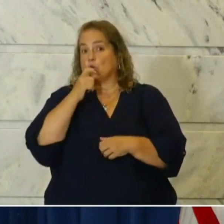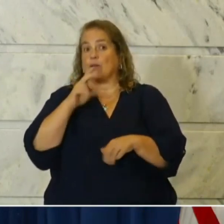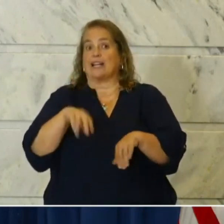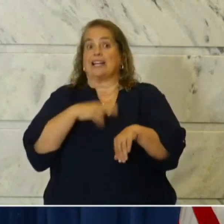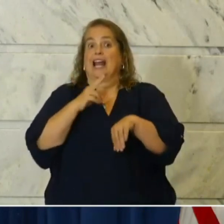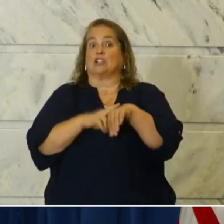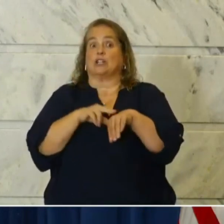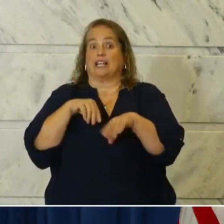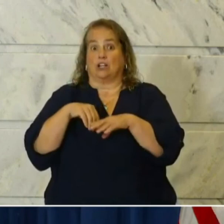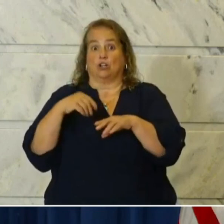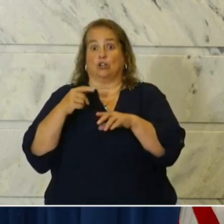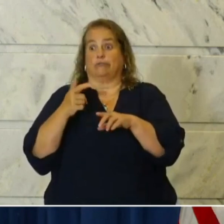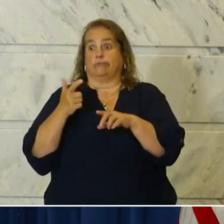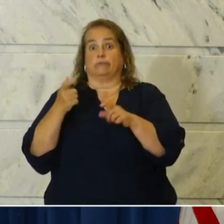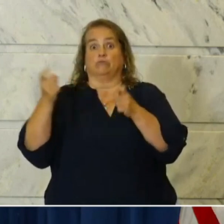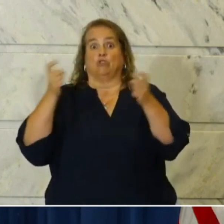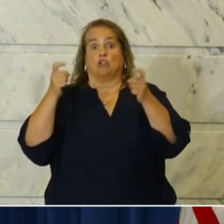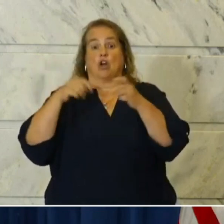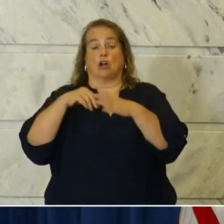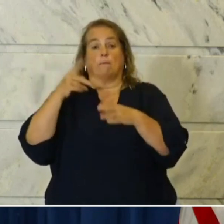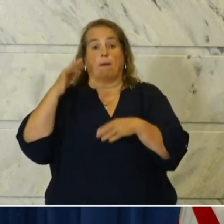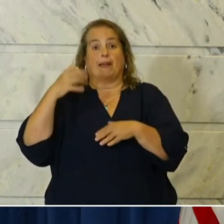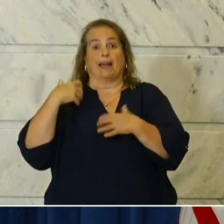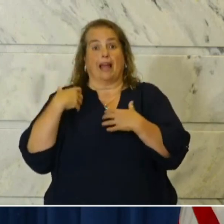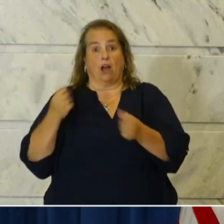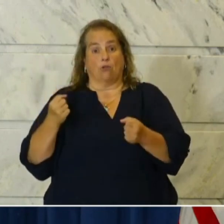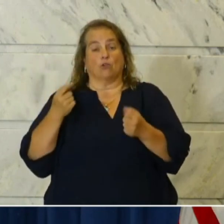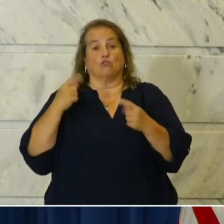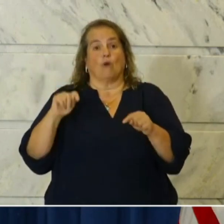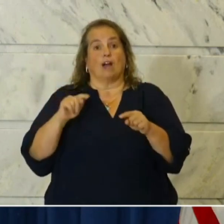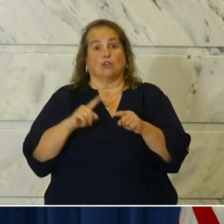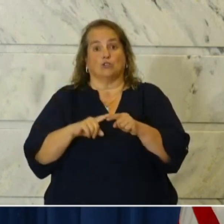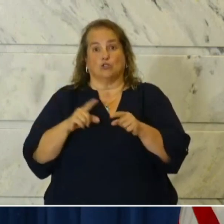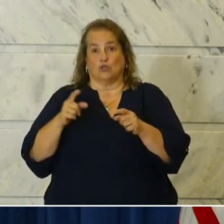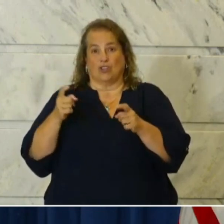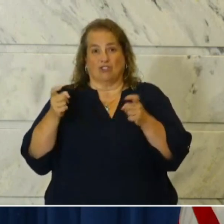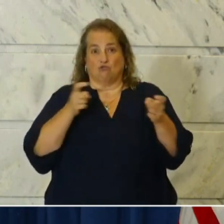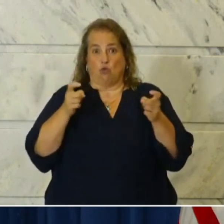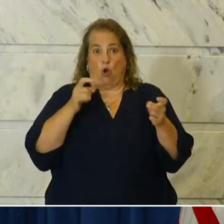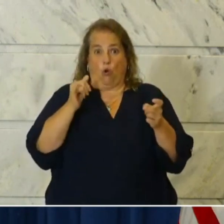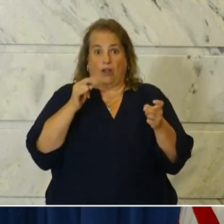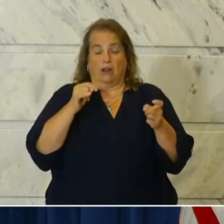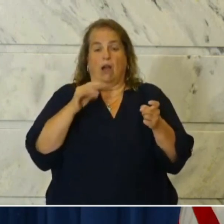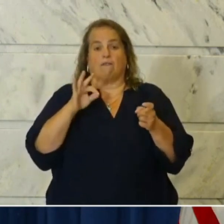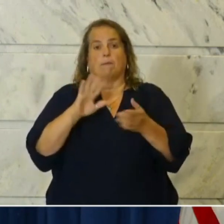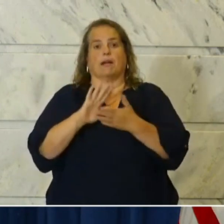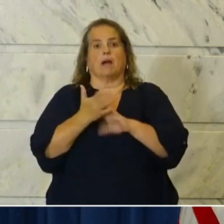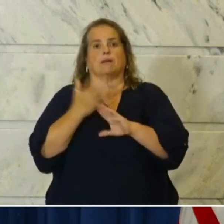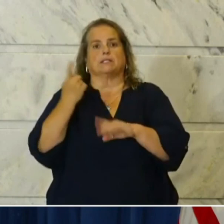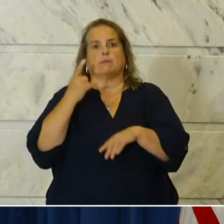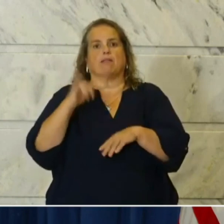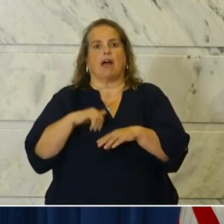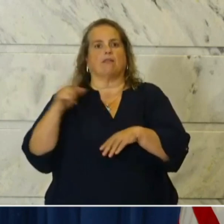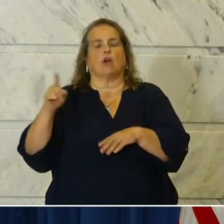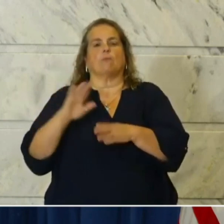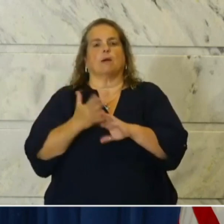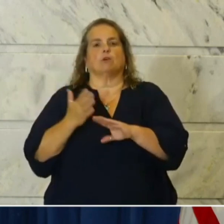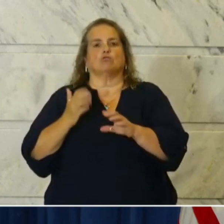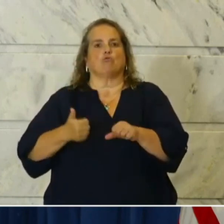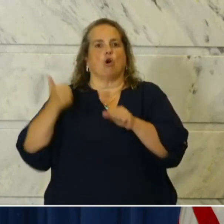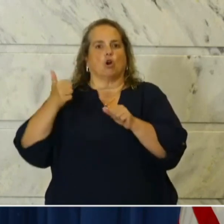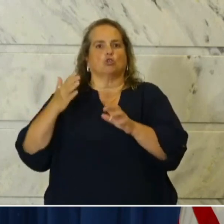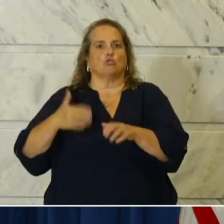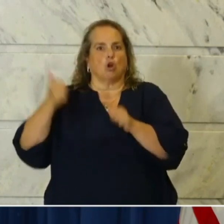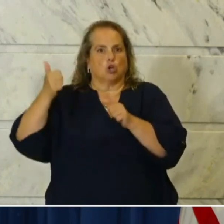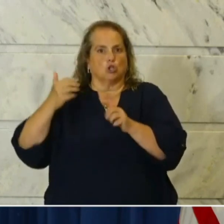nationally is in charge on the public health end of trying to contain it, of this becoming something that they are getting even stronger and